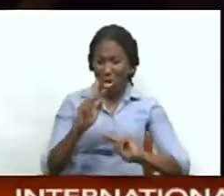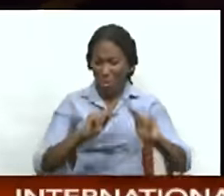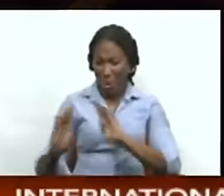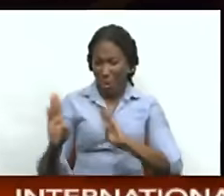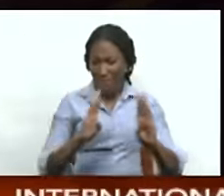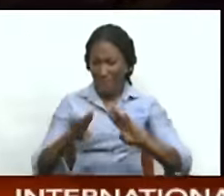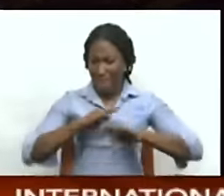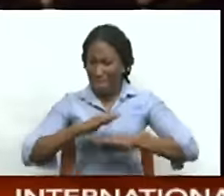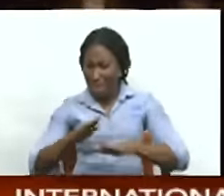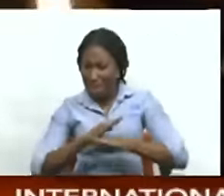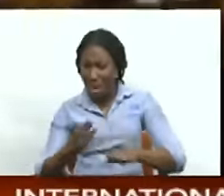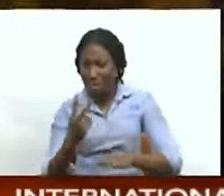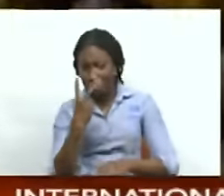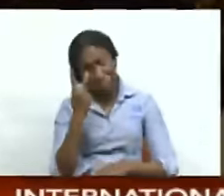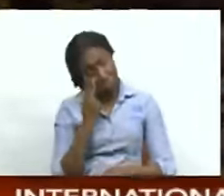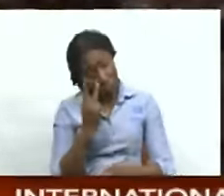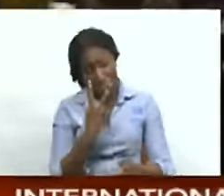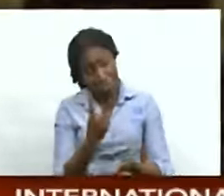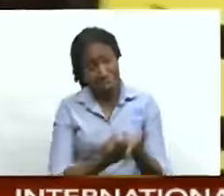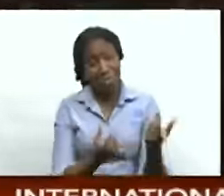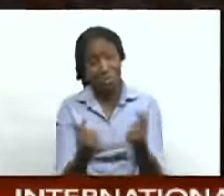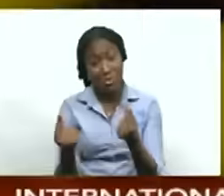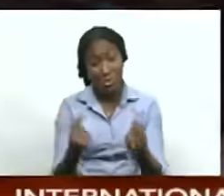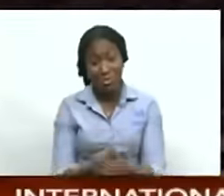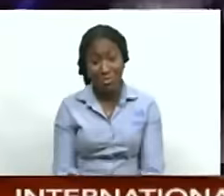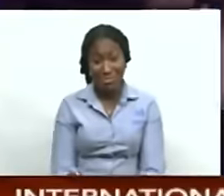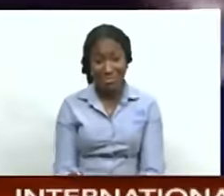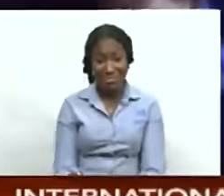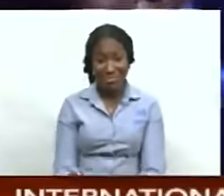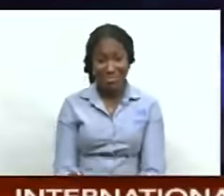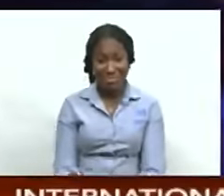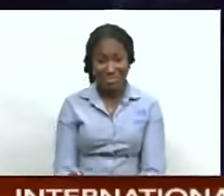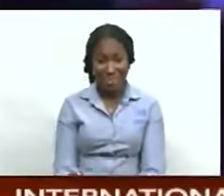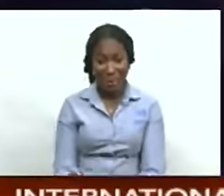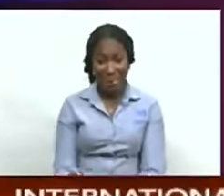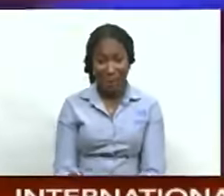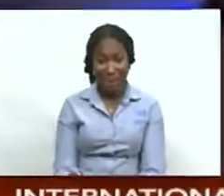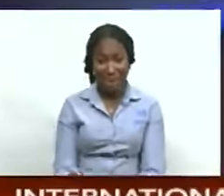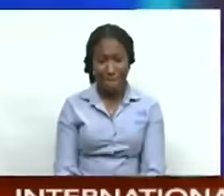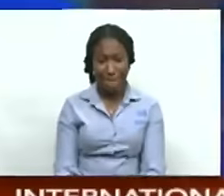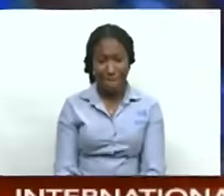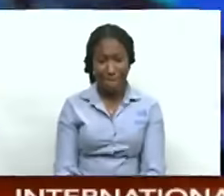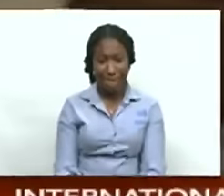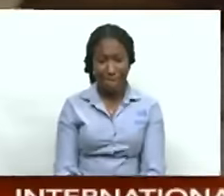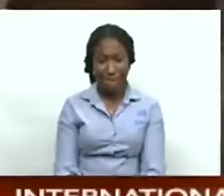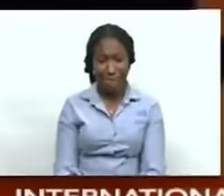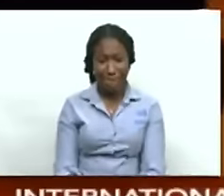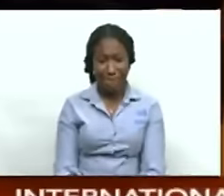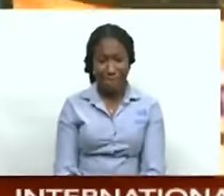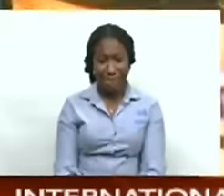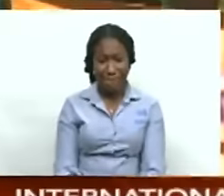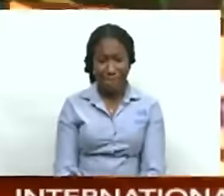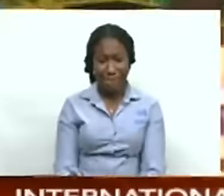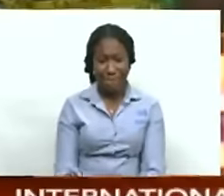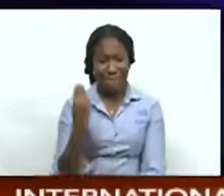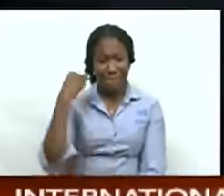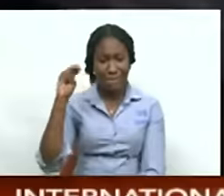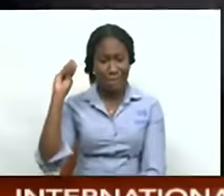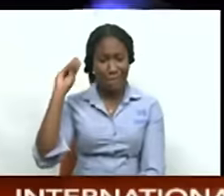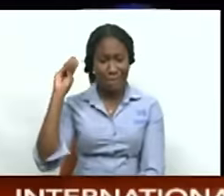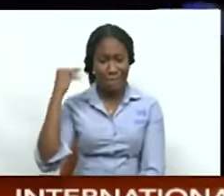go. To the end, like Aisha, Nisha, Keisha, Ben right over, Rishima,